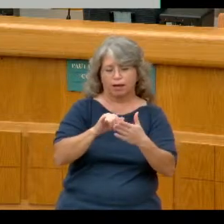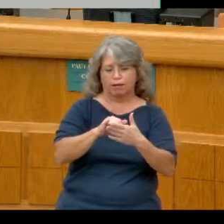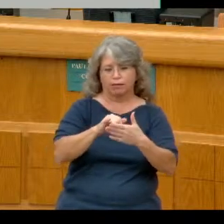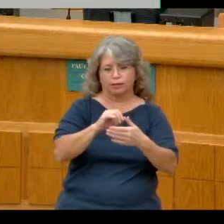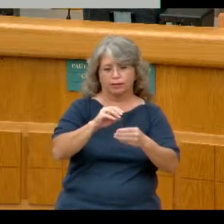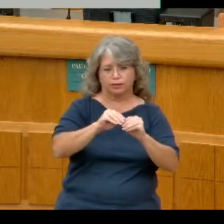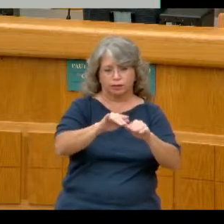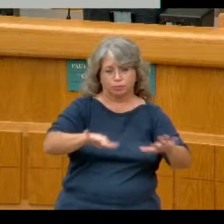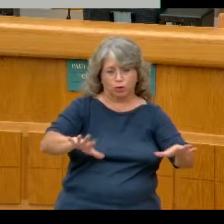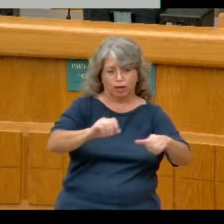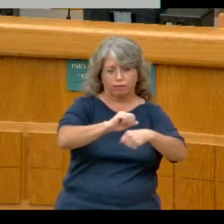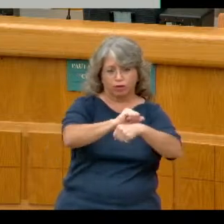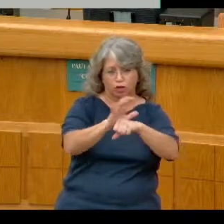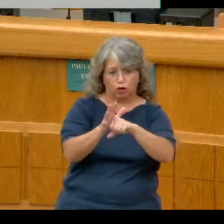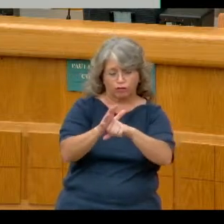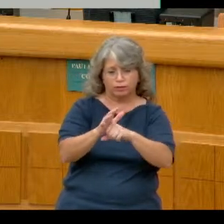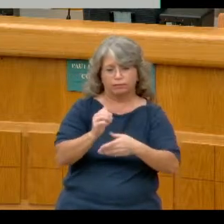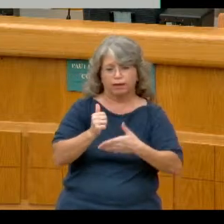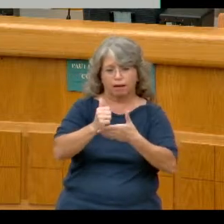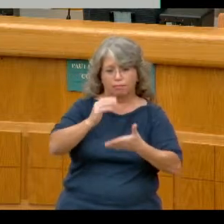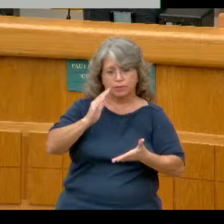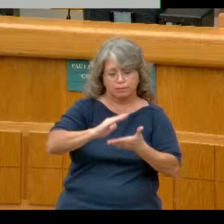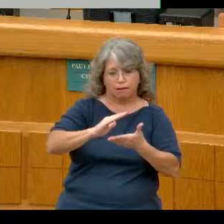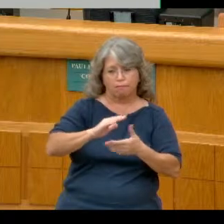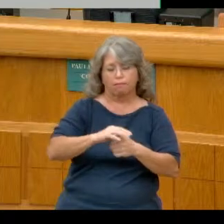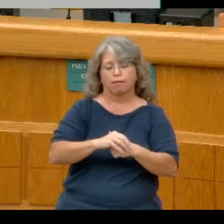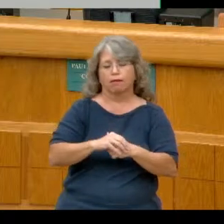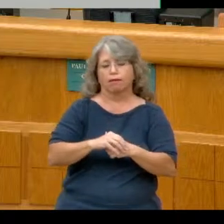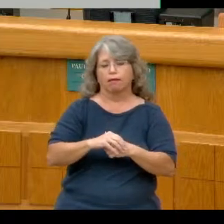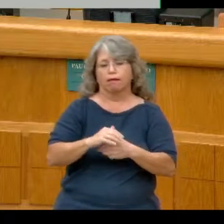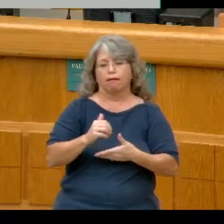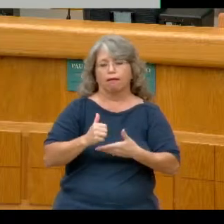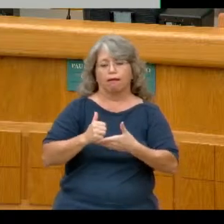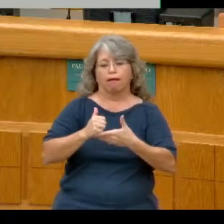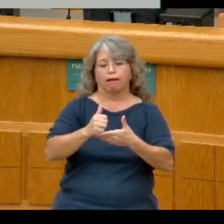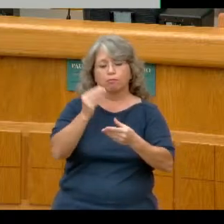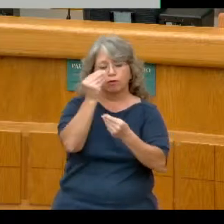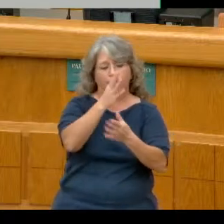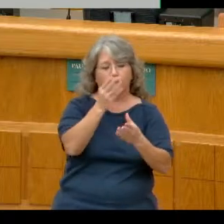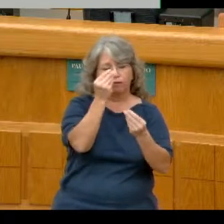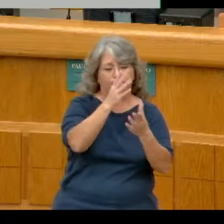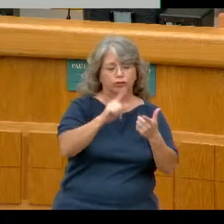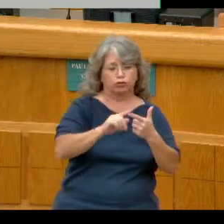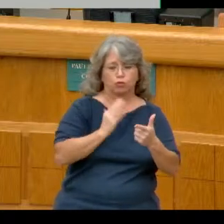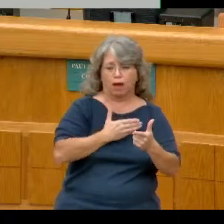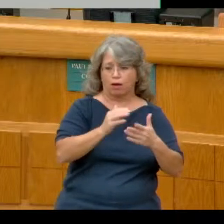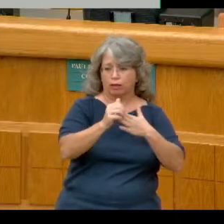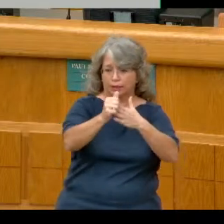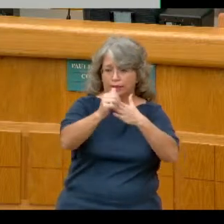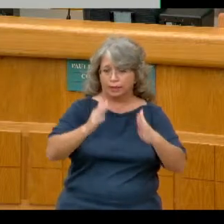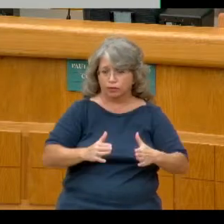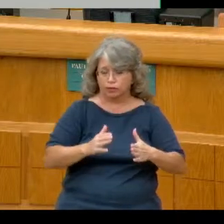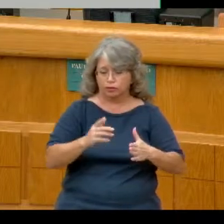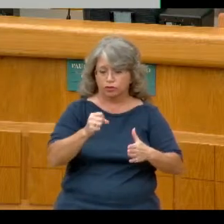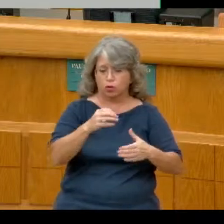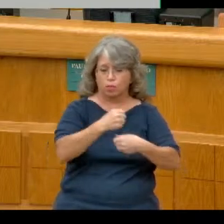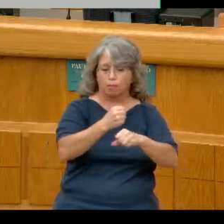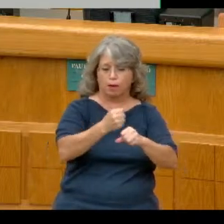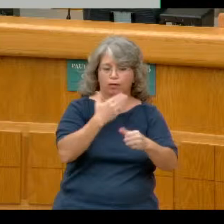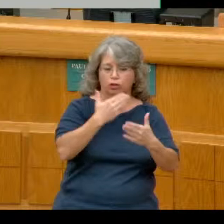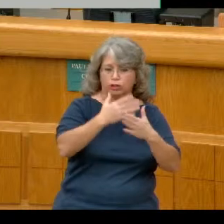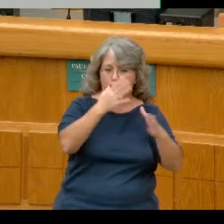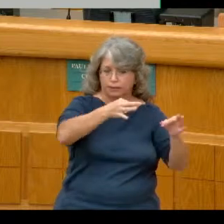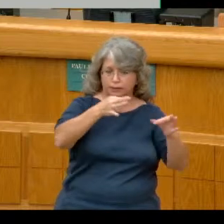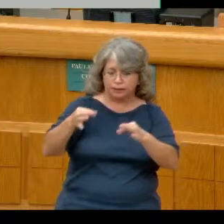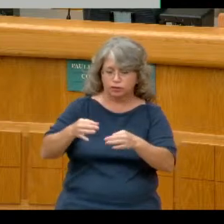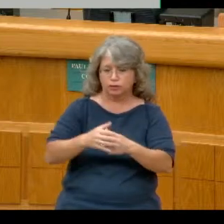to help to enable evidence-based decision-making on both the parts of our leaders and ourselves. There's been a